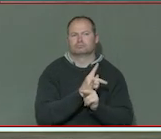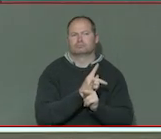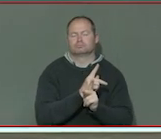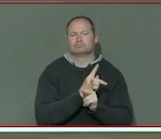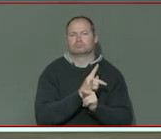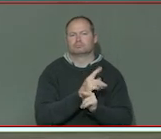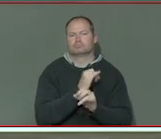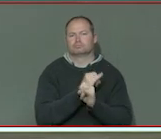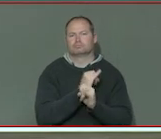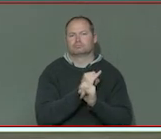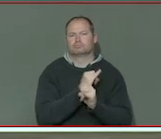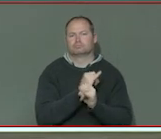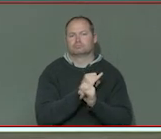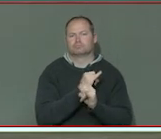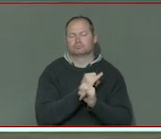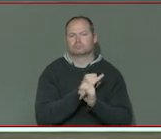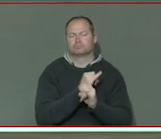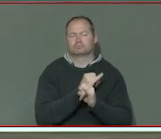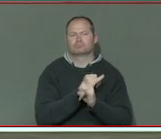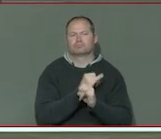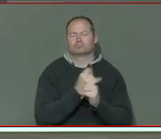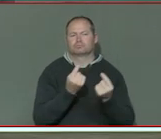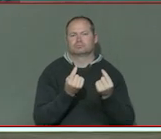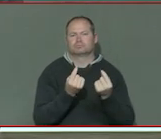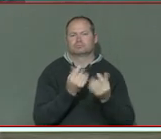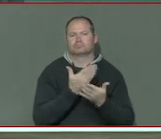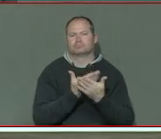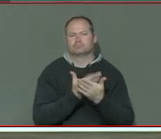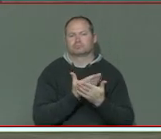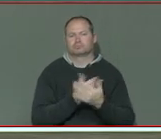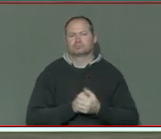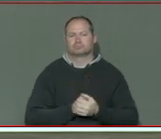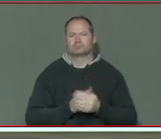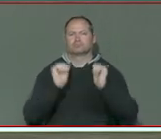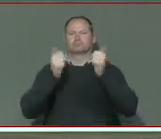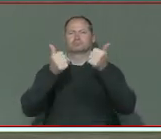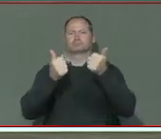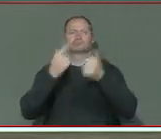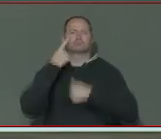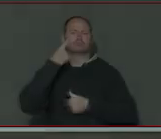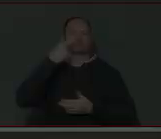important for paper 1. All right. Okay, then I'll see you next week.